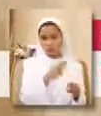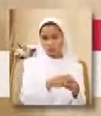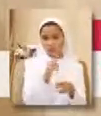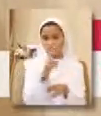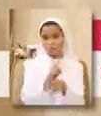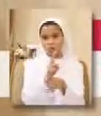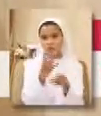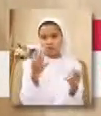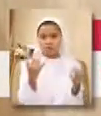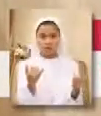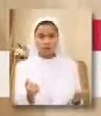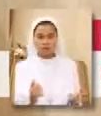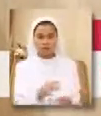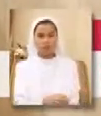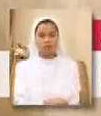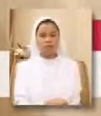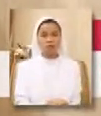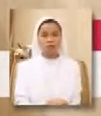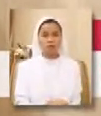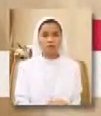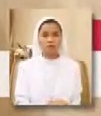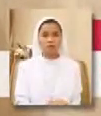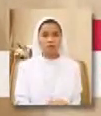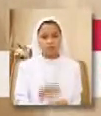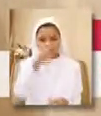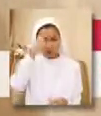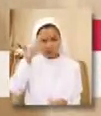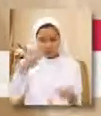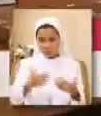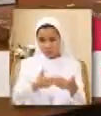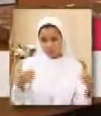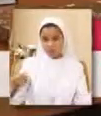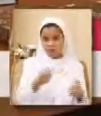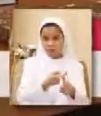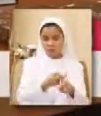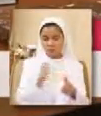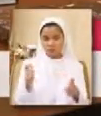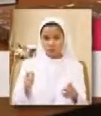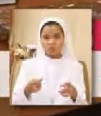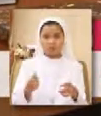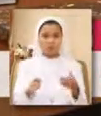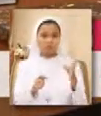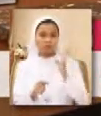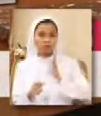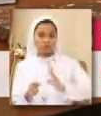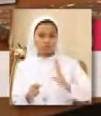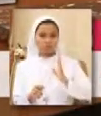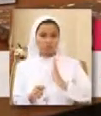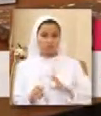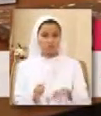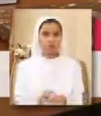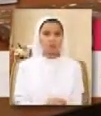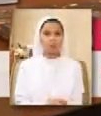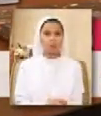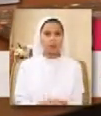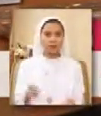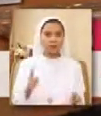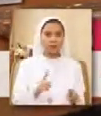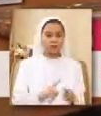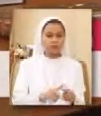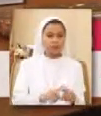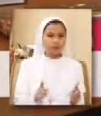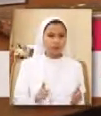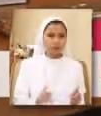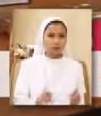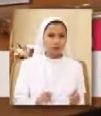missionaries yes, of the poor? Because you're a known MOP. Yes, as MOP. Mm-hmm. And I didn't like it anyway